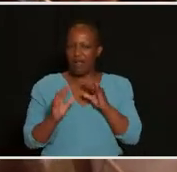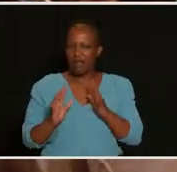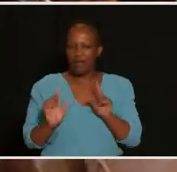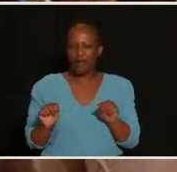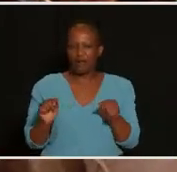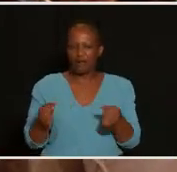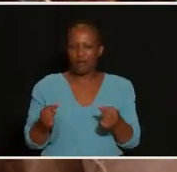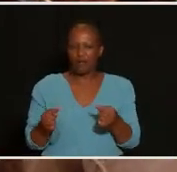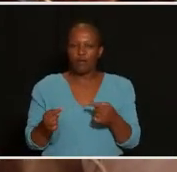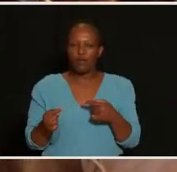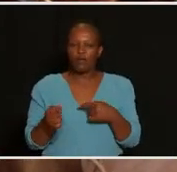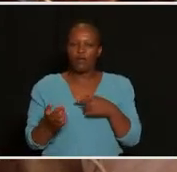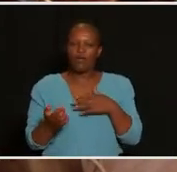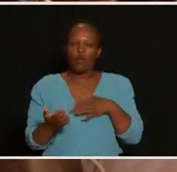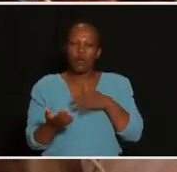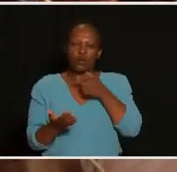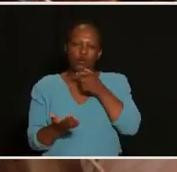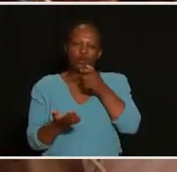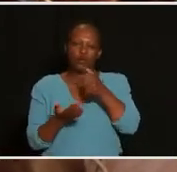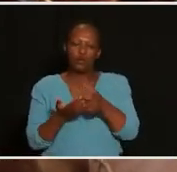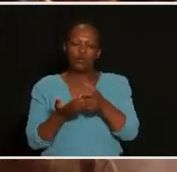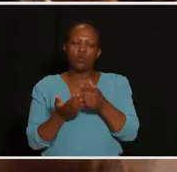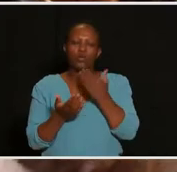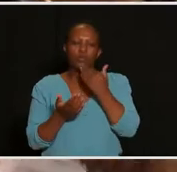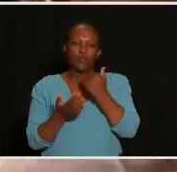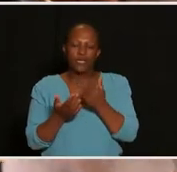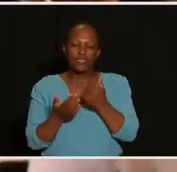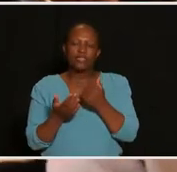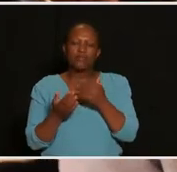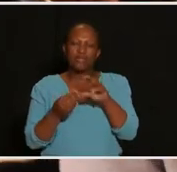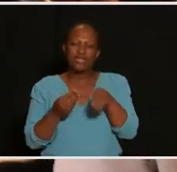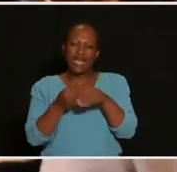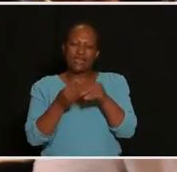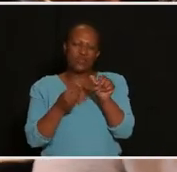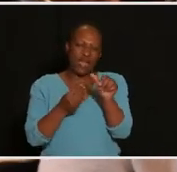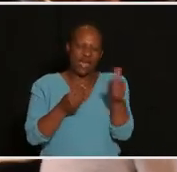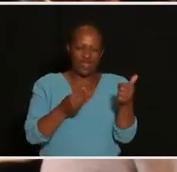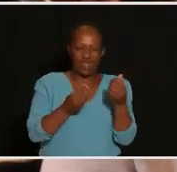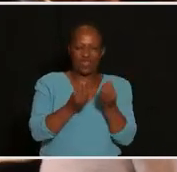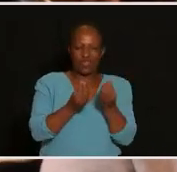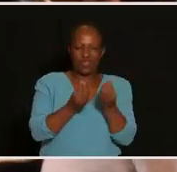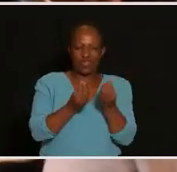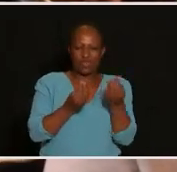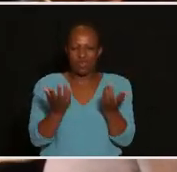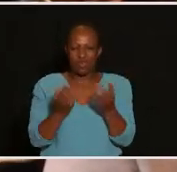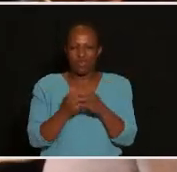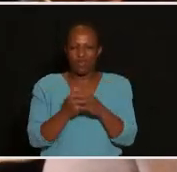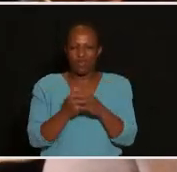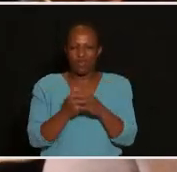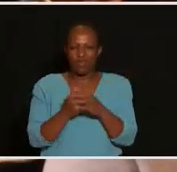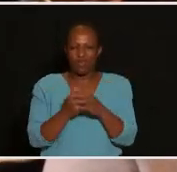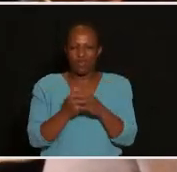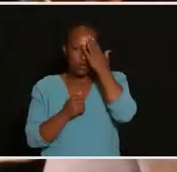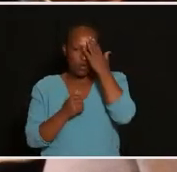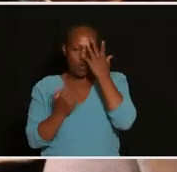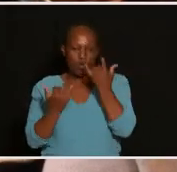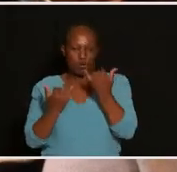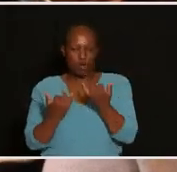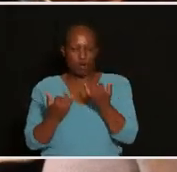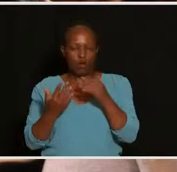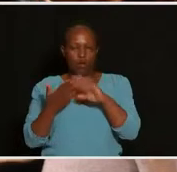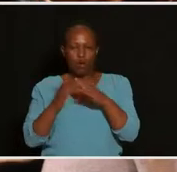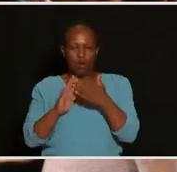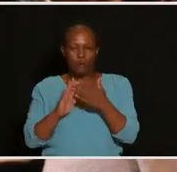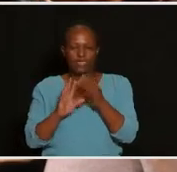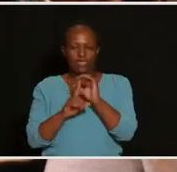government please substitute Corporal corporal punishment with something else as we all know the society that we live